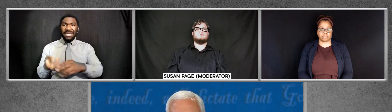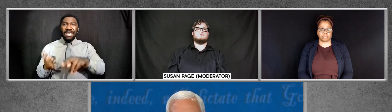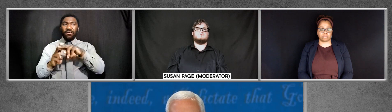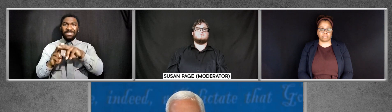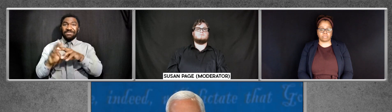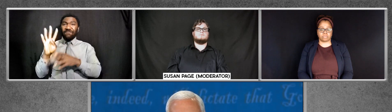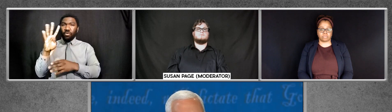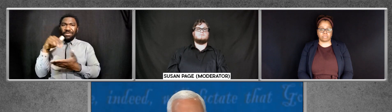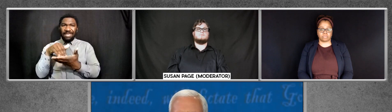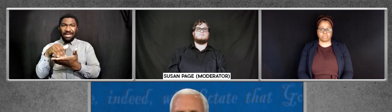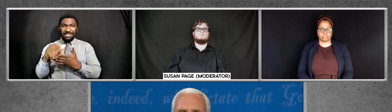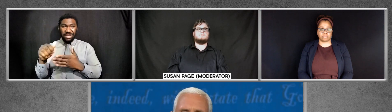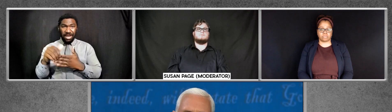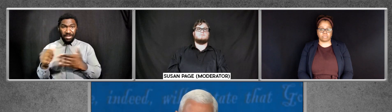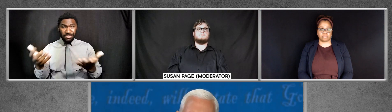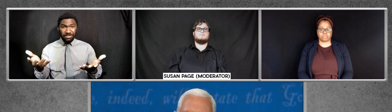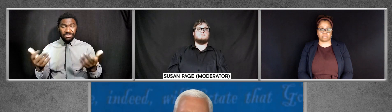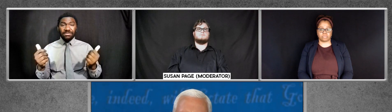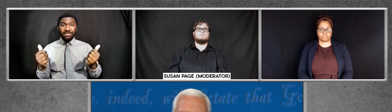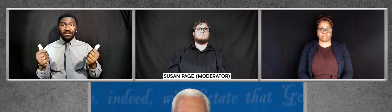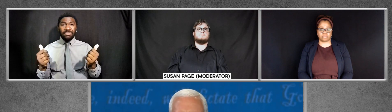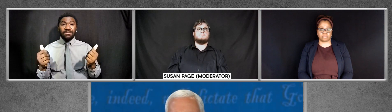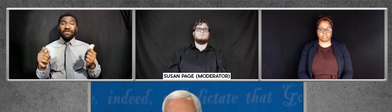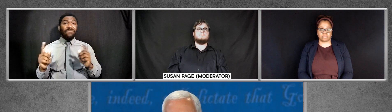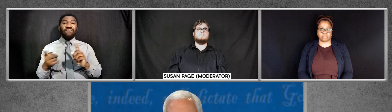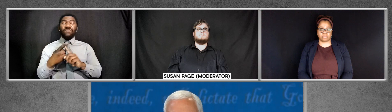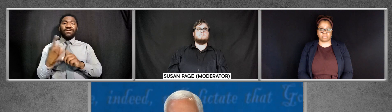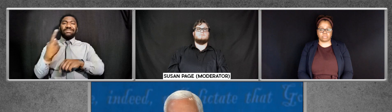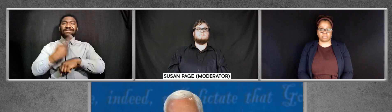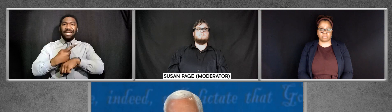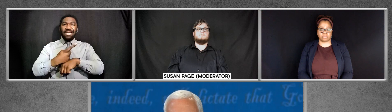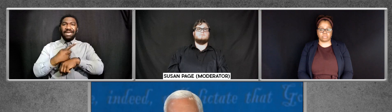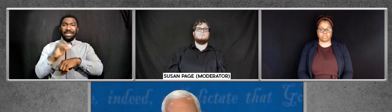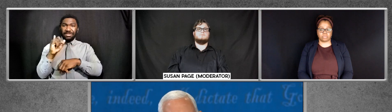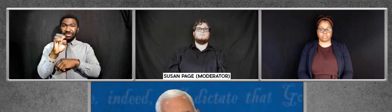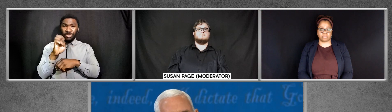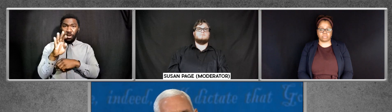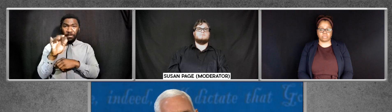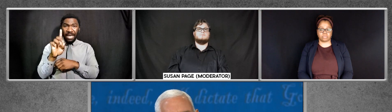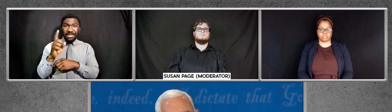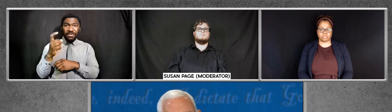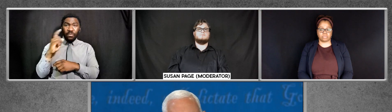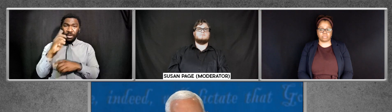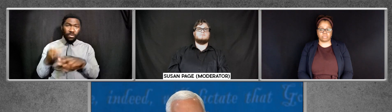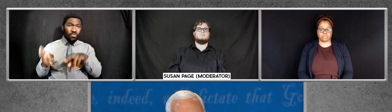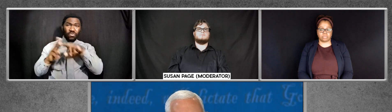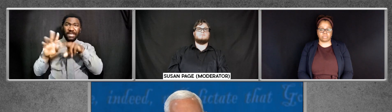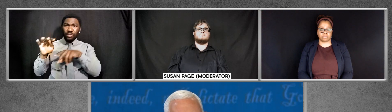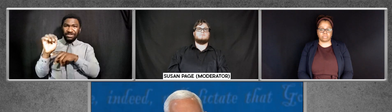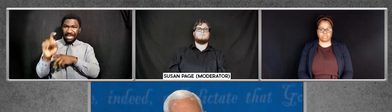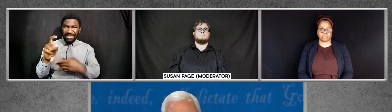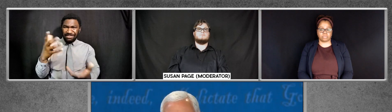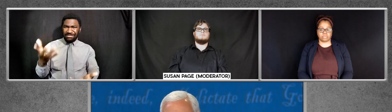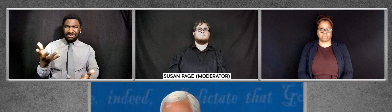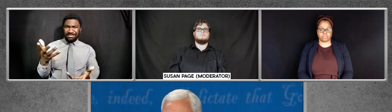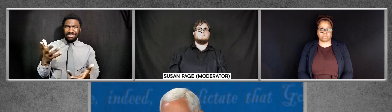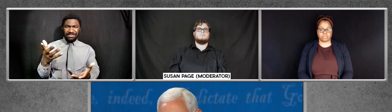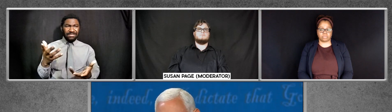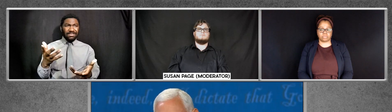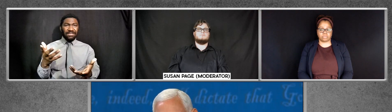Harris tell you, on day one, Joe Biden's going to raise your taxes. It's really remarkable to think, Susan. I mean,